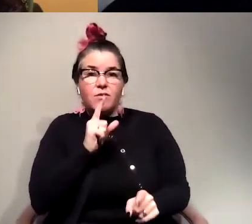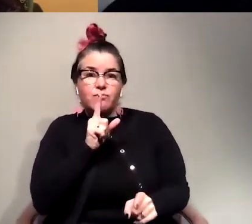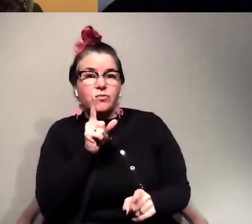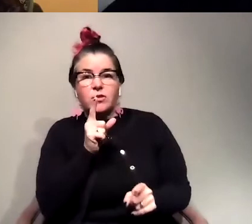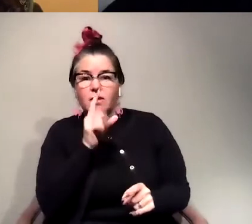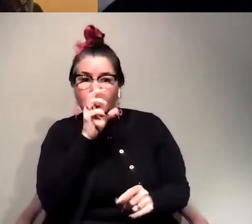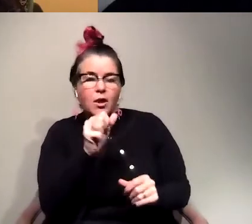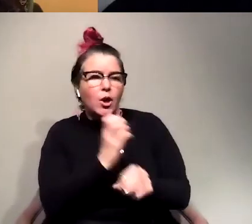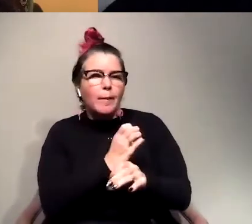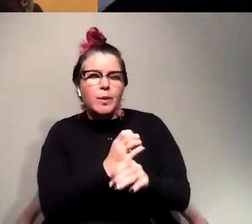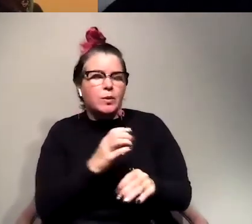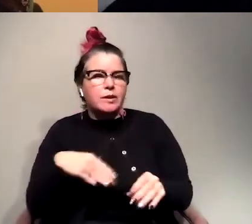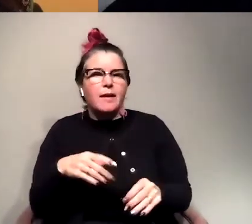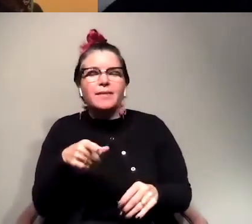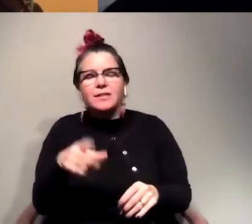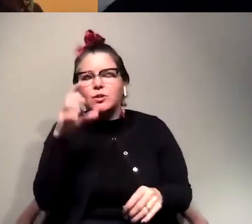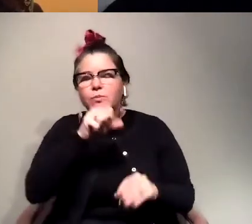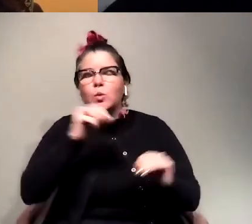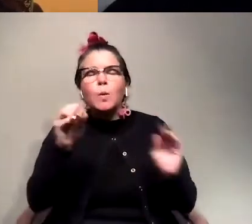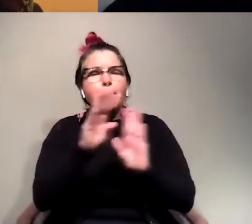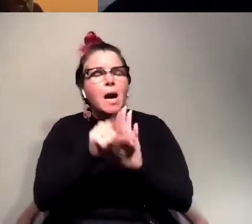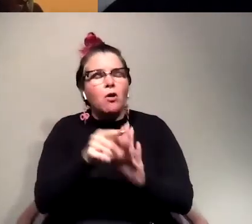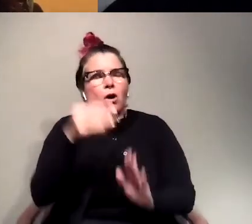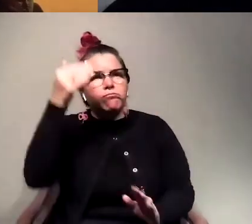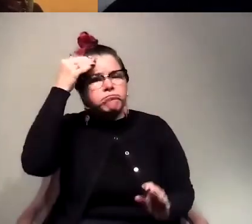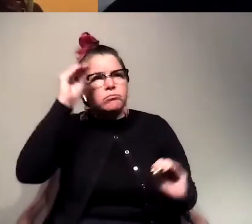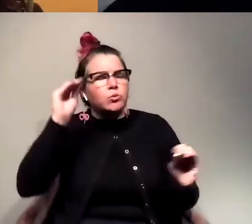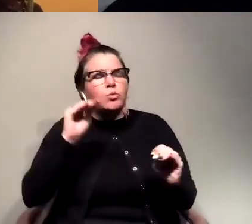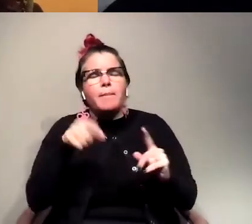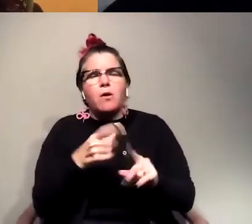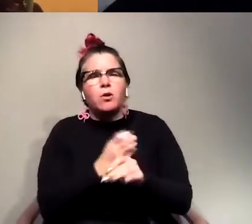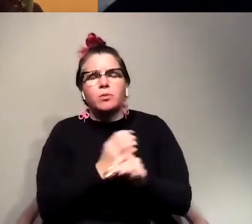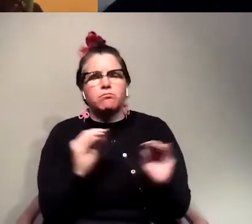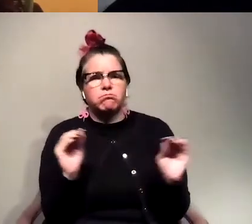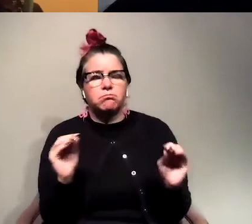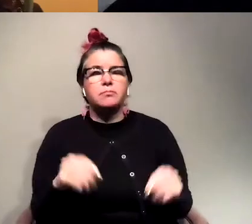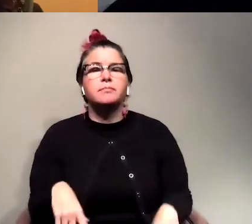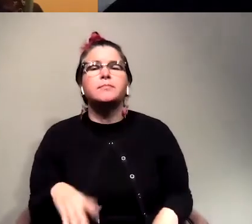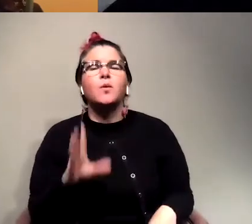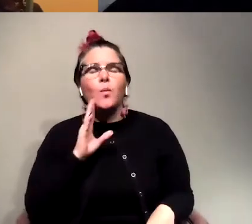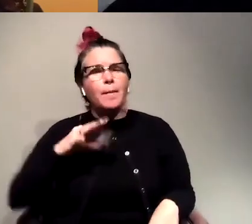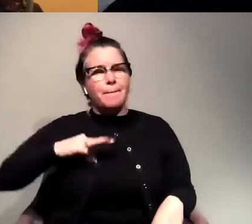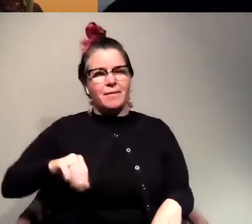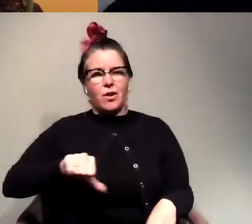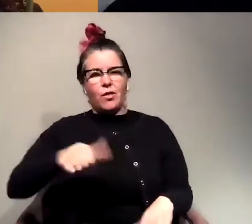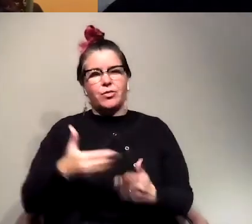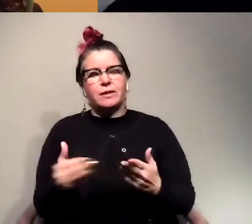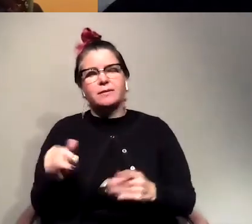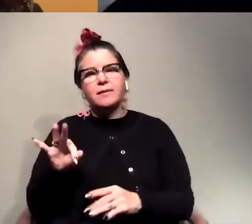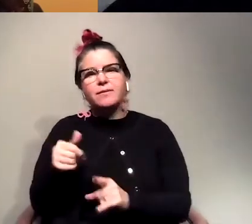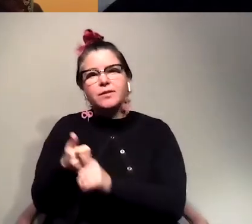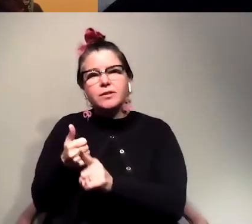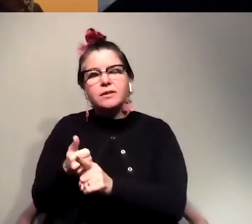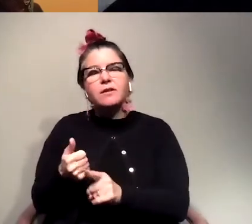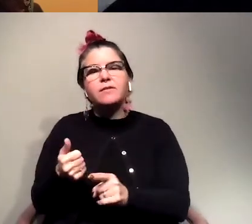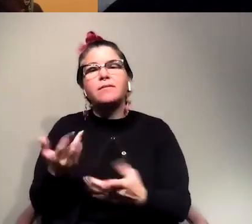because this really assumes you have no background in computers. And then you'll get something else out of it if you have